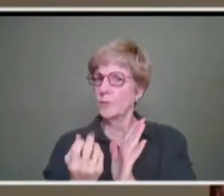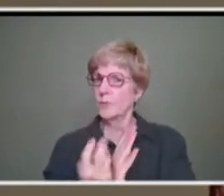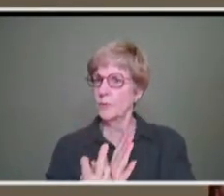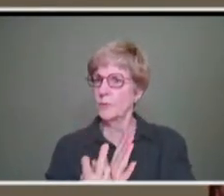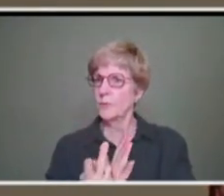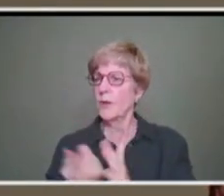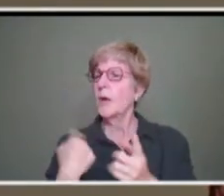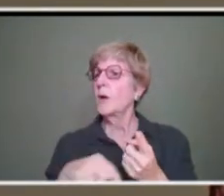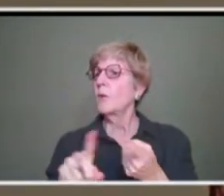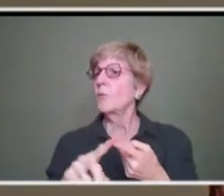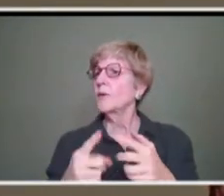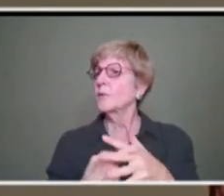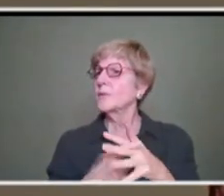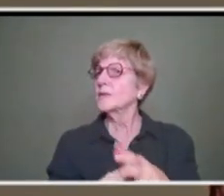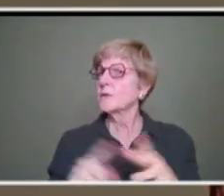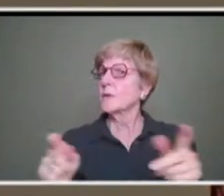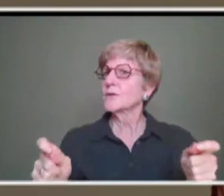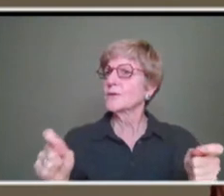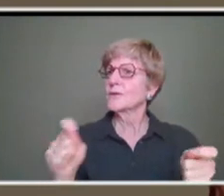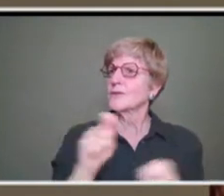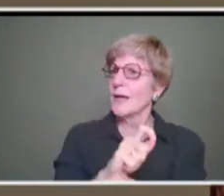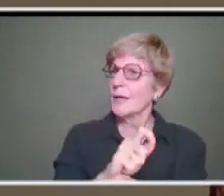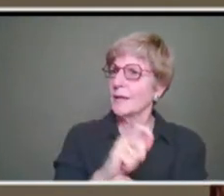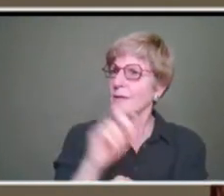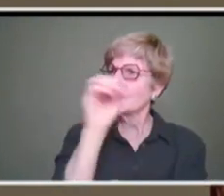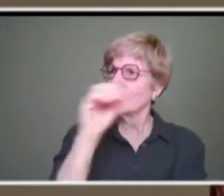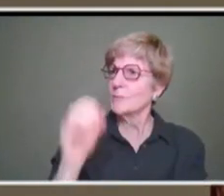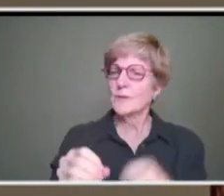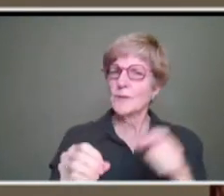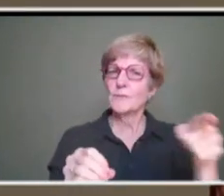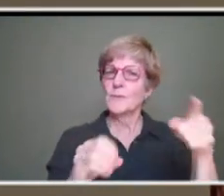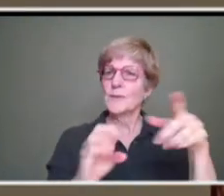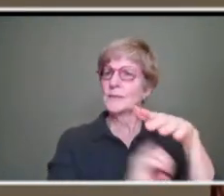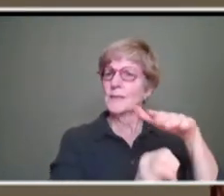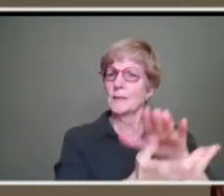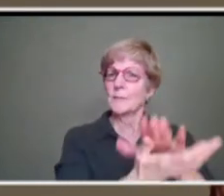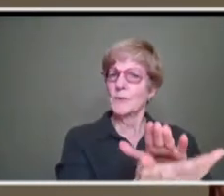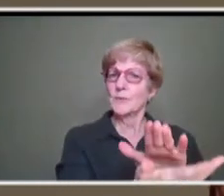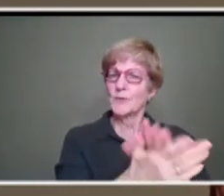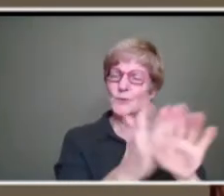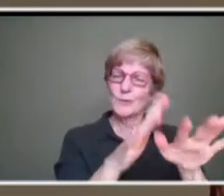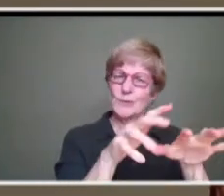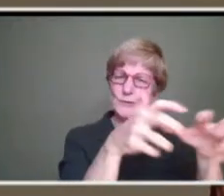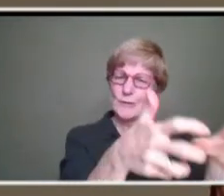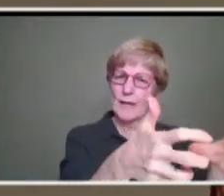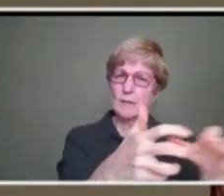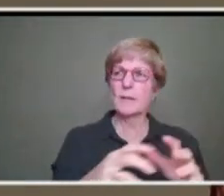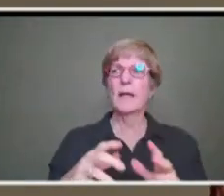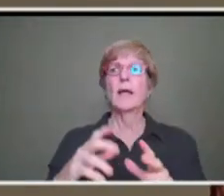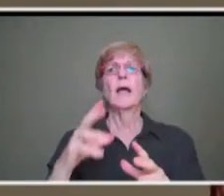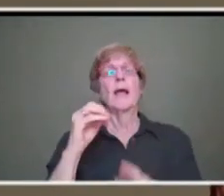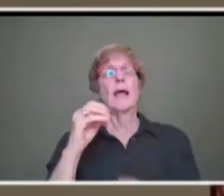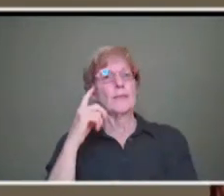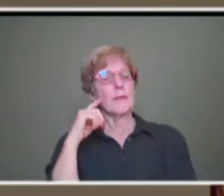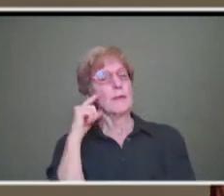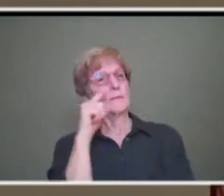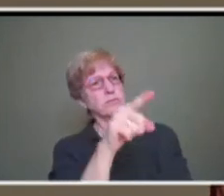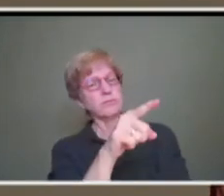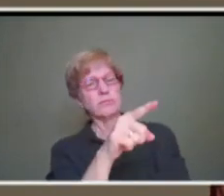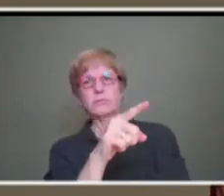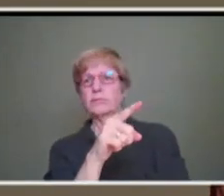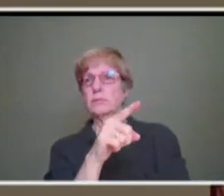when do we start to change this percentage for the school overcrowding and start to review it from a cumulative perspective